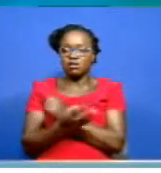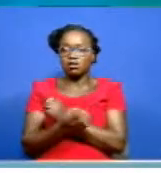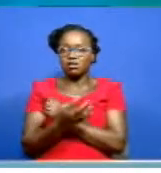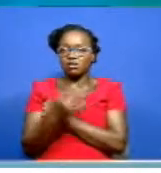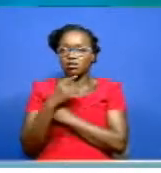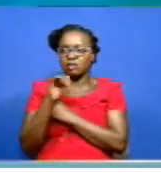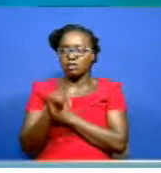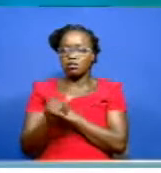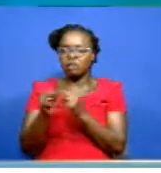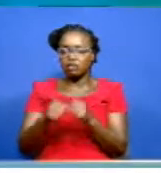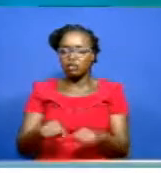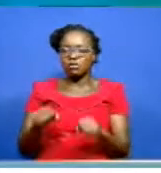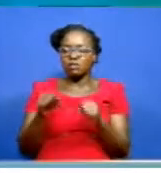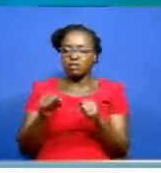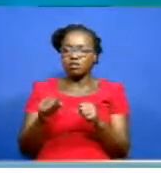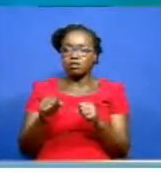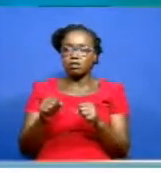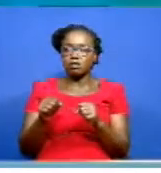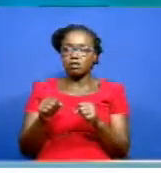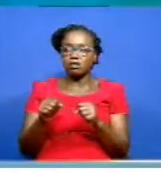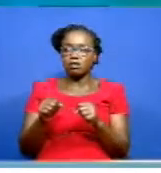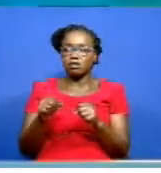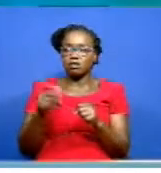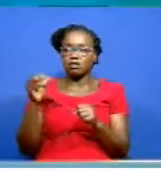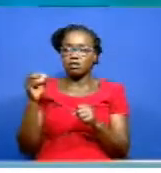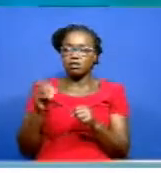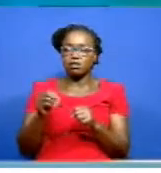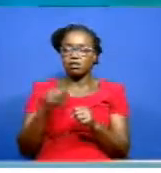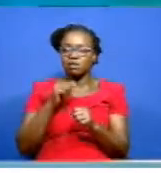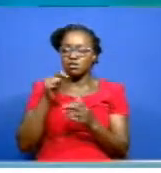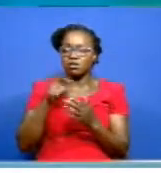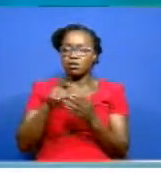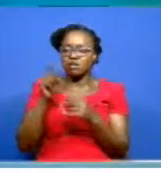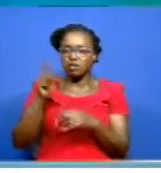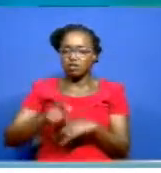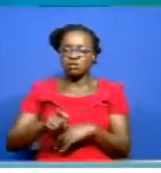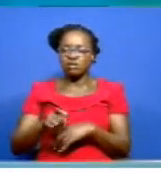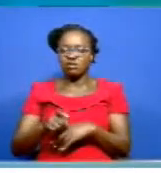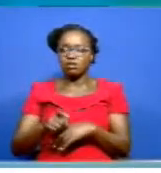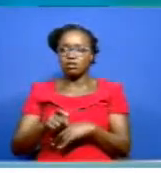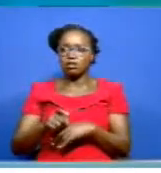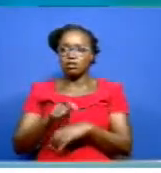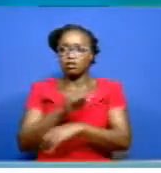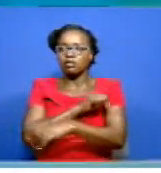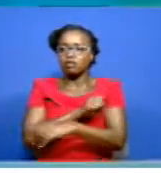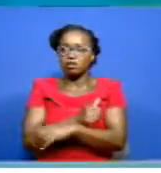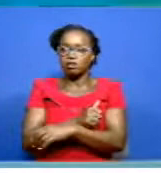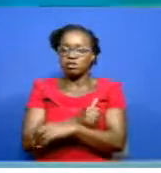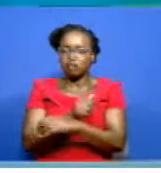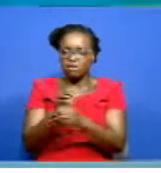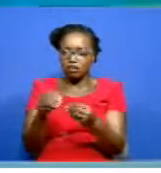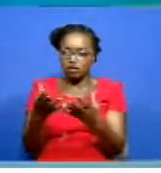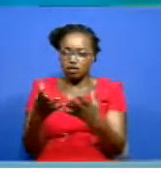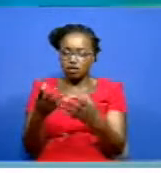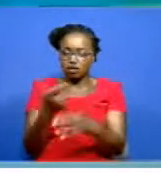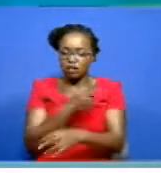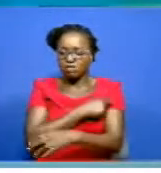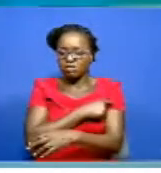could be able to, you know, it's not mandatory, so you have to give authority or authorization to get the